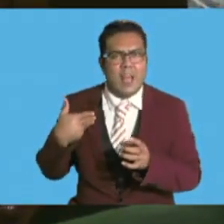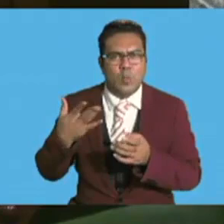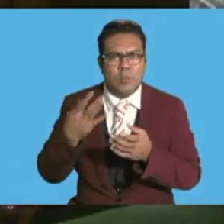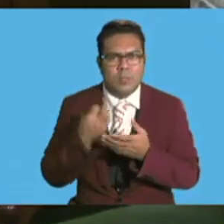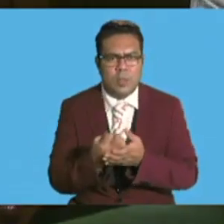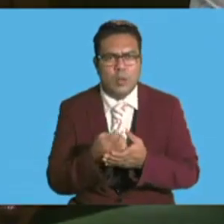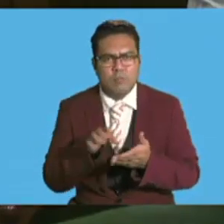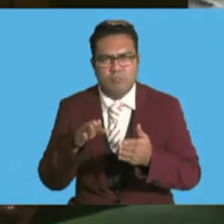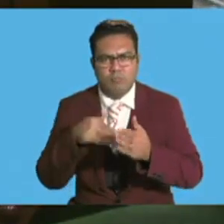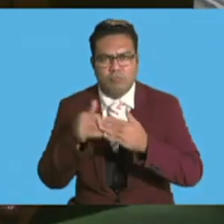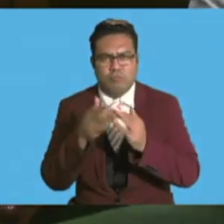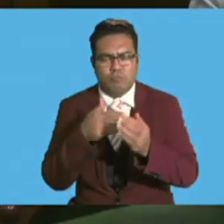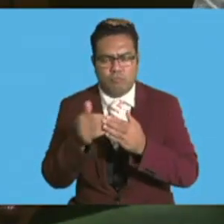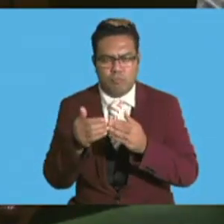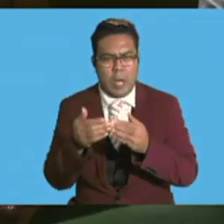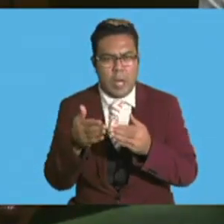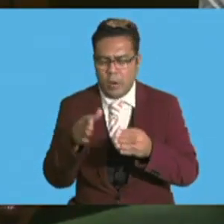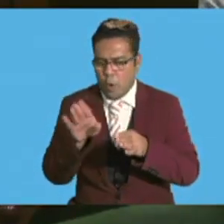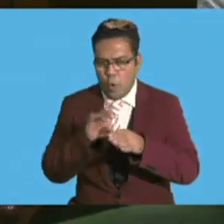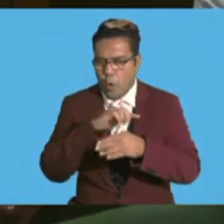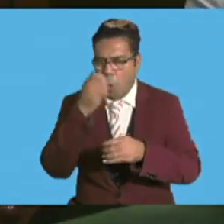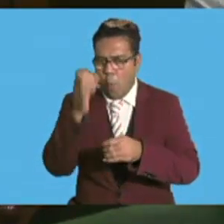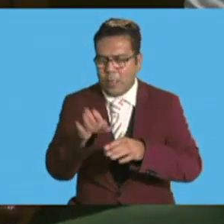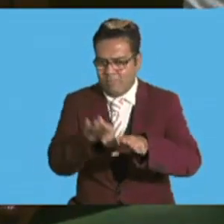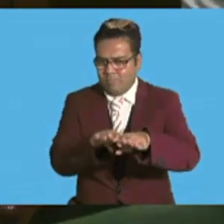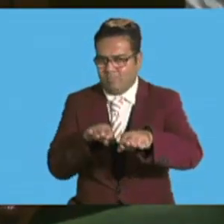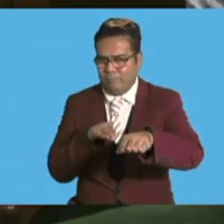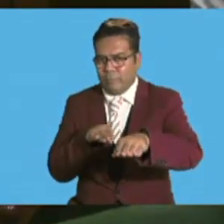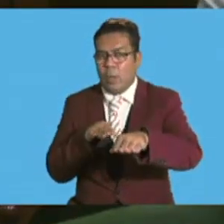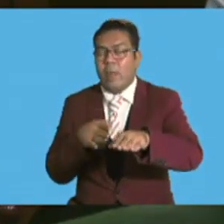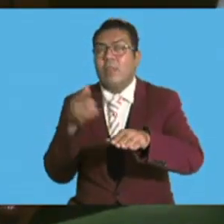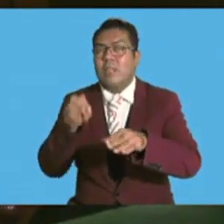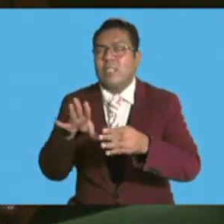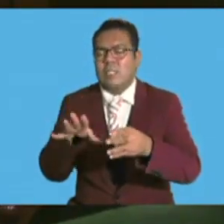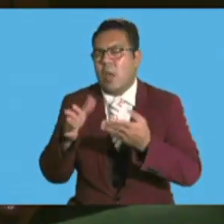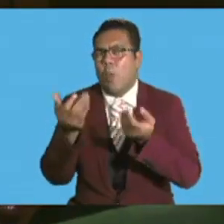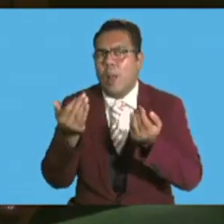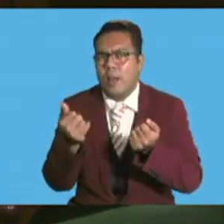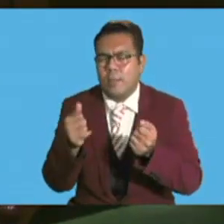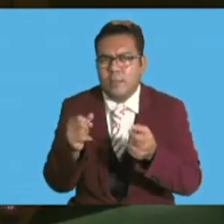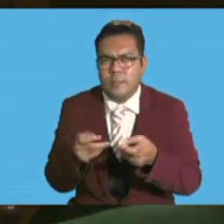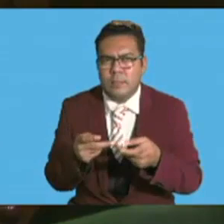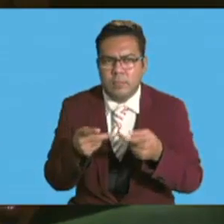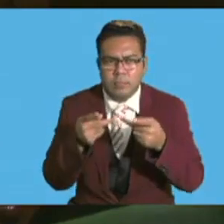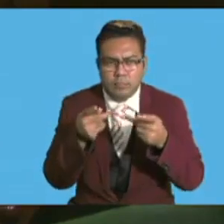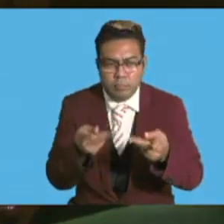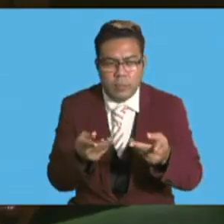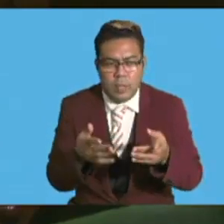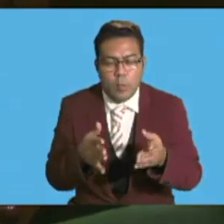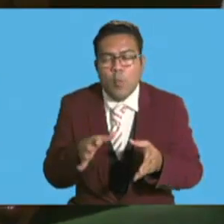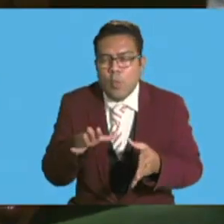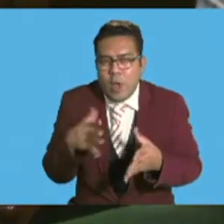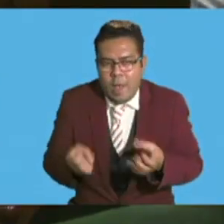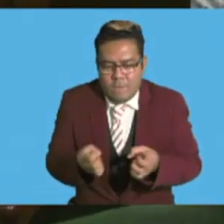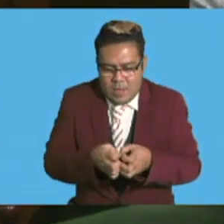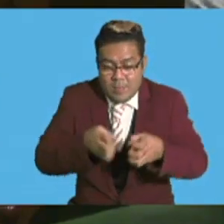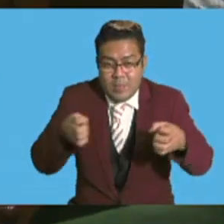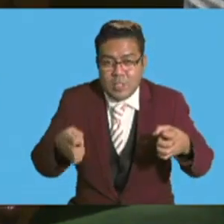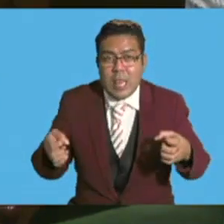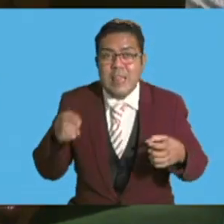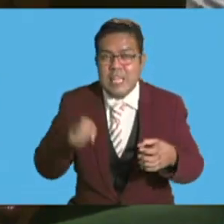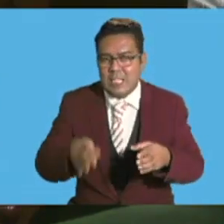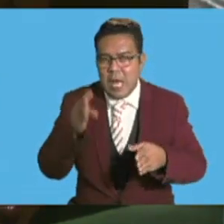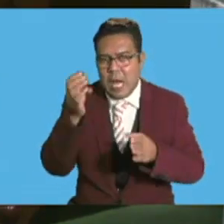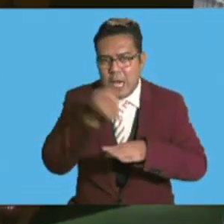the unreached, that no one is left behind. And this is a welcome provision. There's major expansions ever since this government came